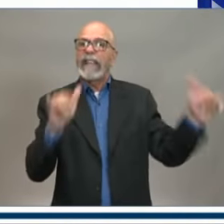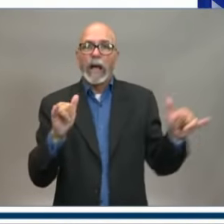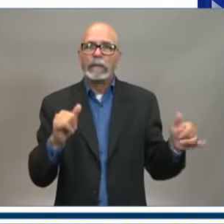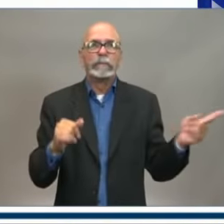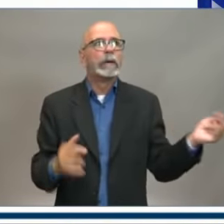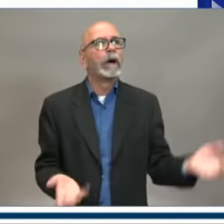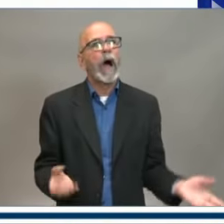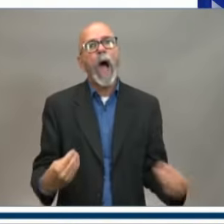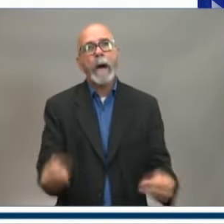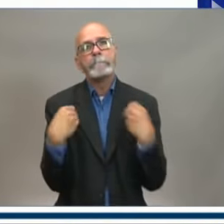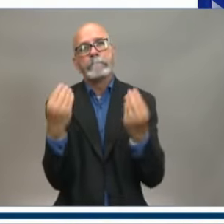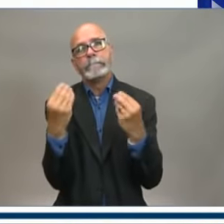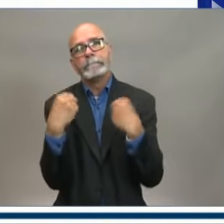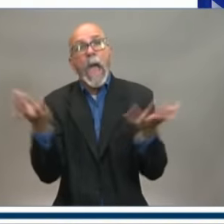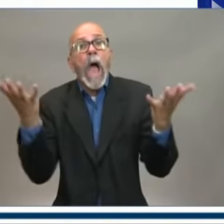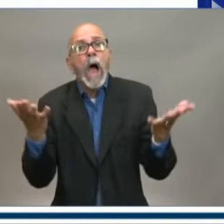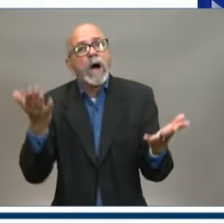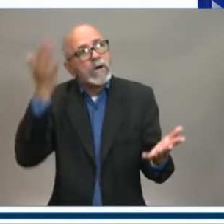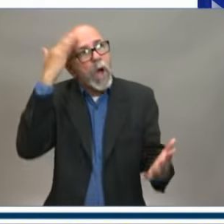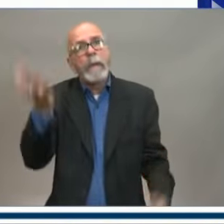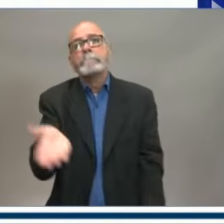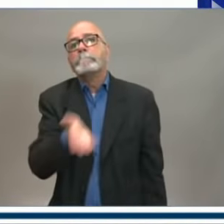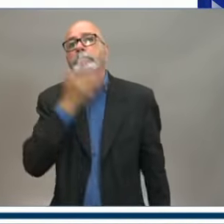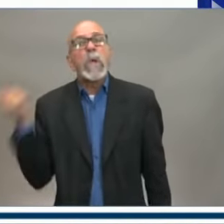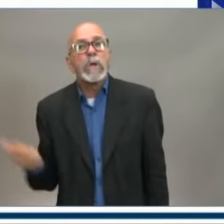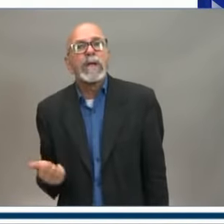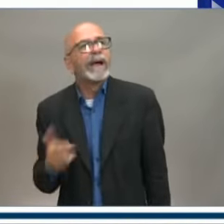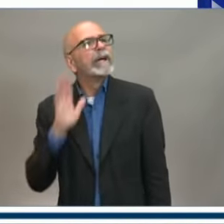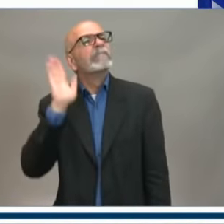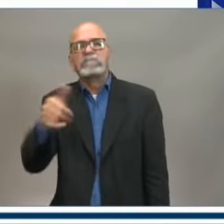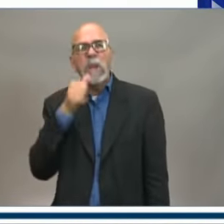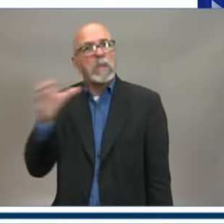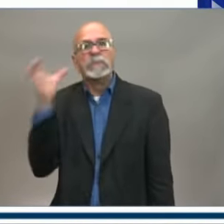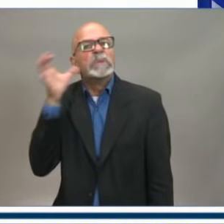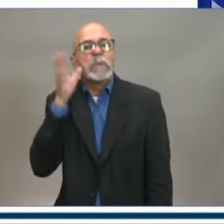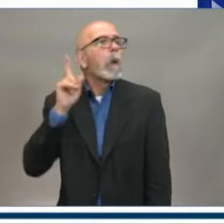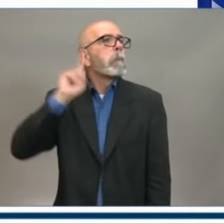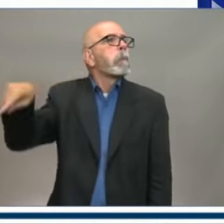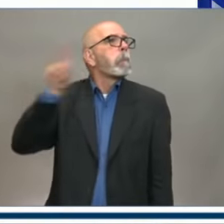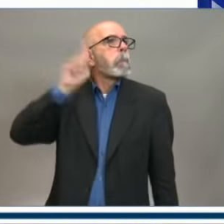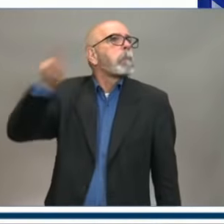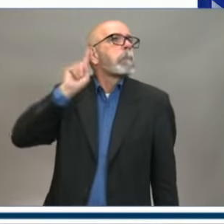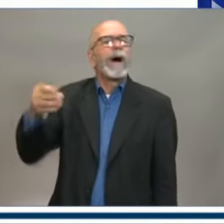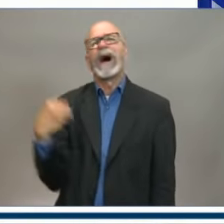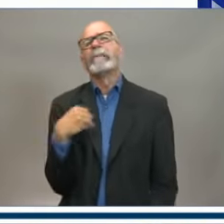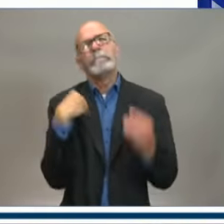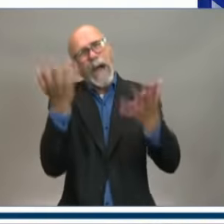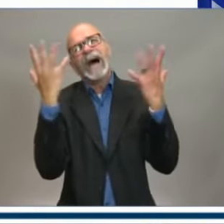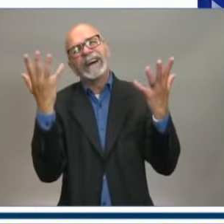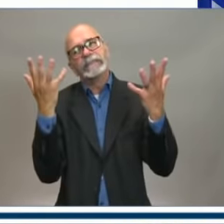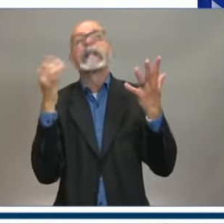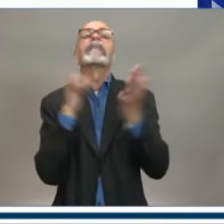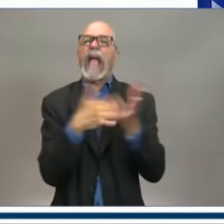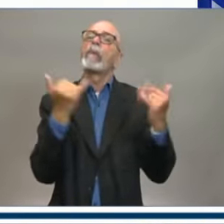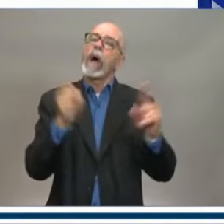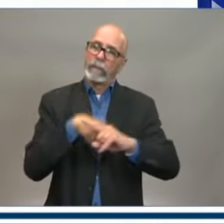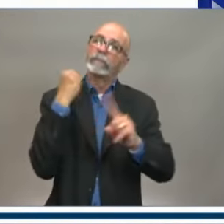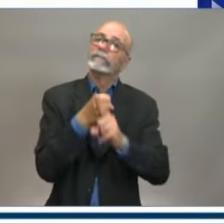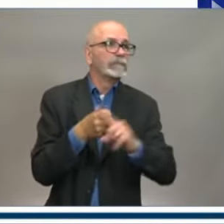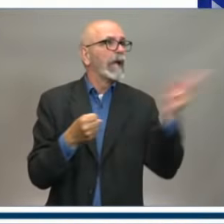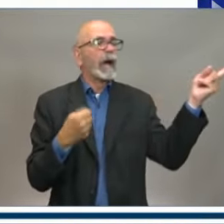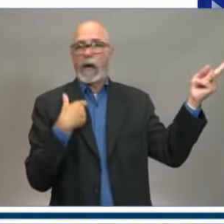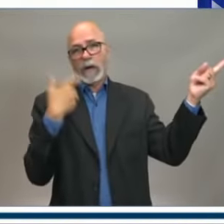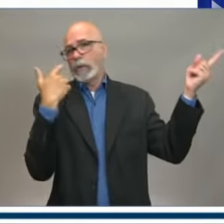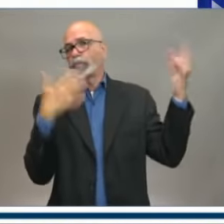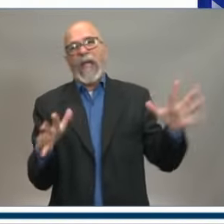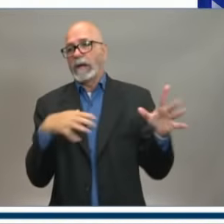known apparently didn't follow the guidelines, and that's the danger we have. And that's why I ask again the question about whether or